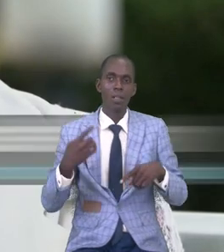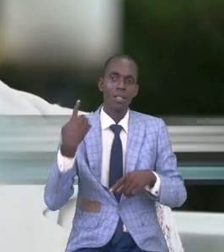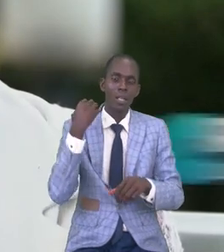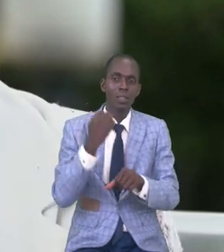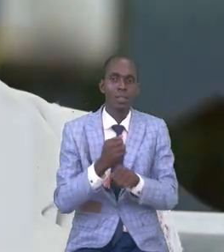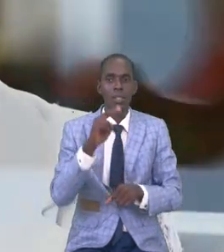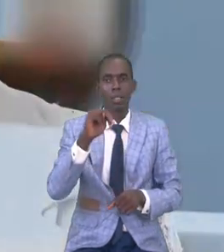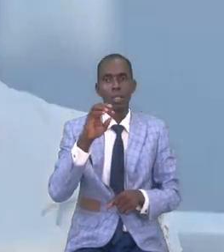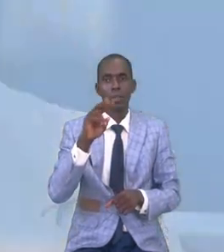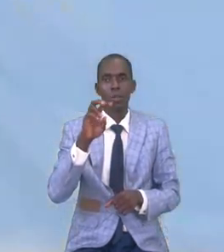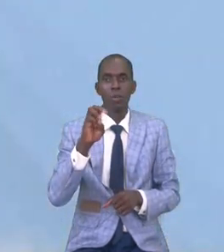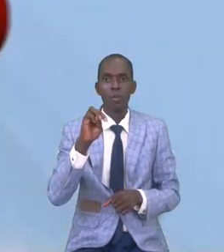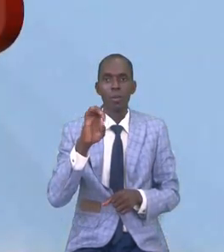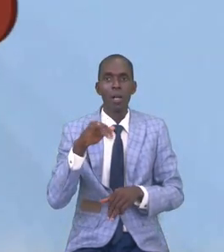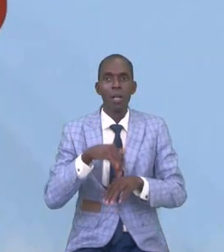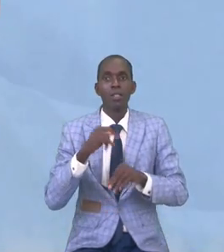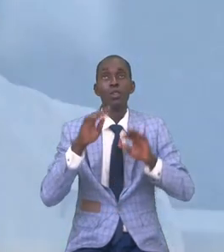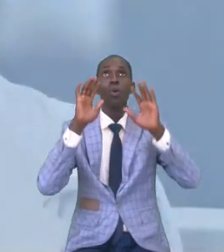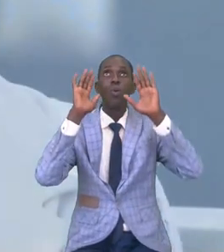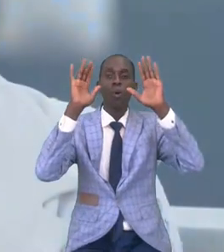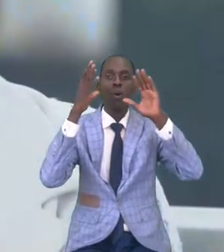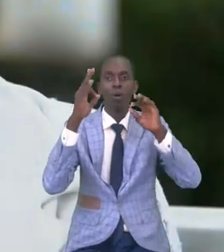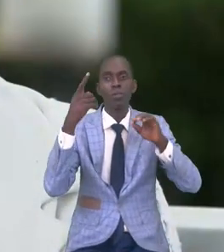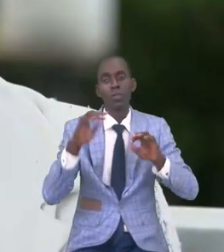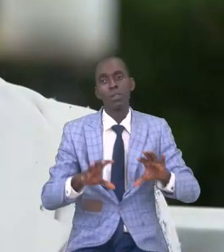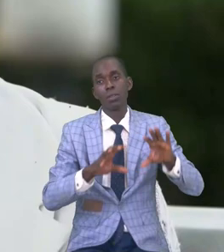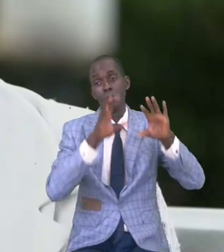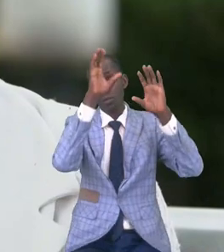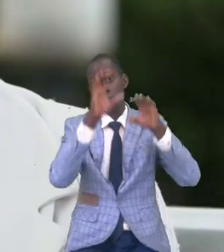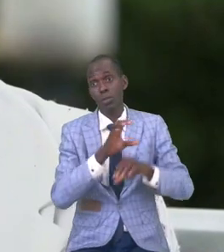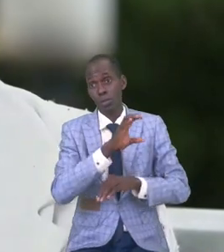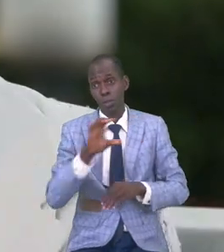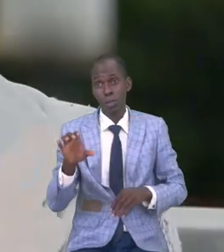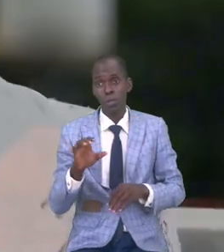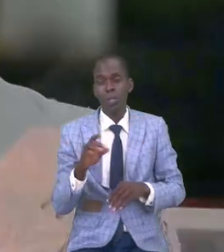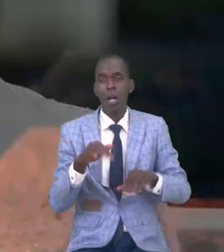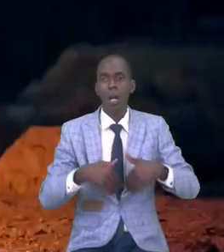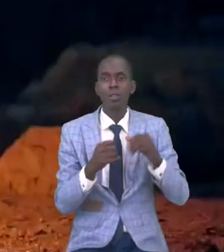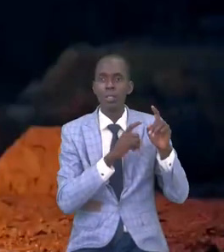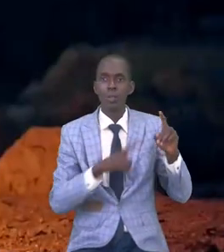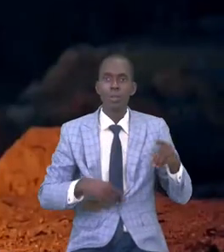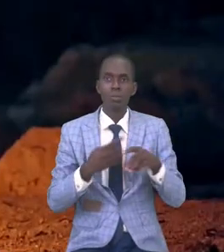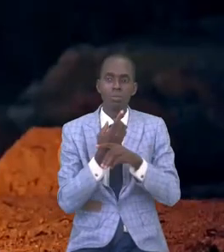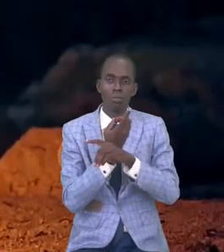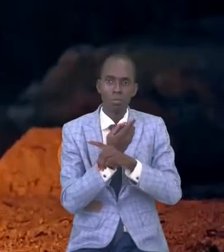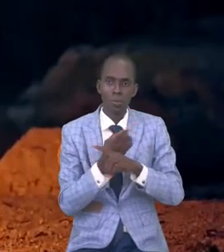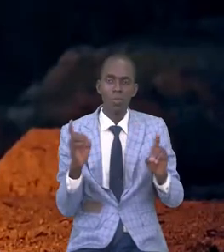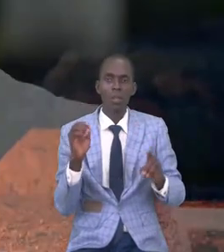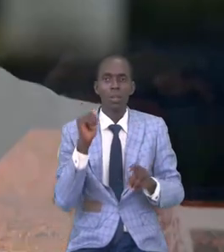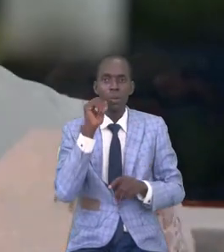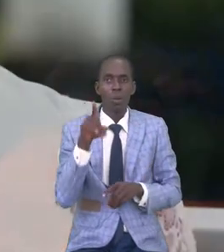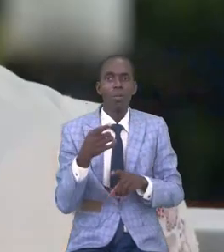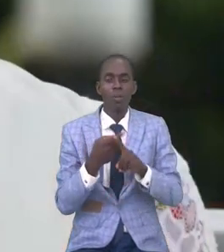edition of the Wonders of the Cross Crusade. I thank God for how he delivered me from the hands of ritualists. Actually, that